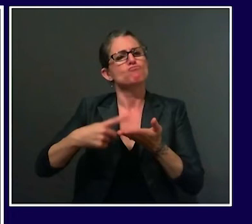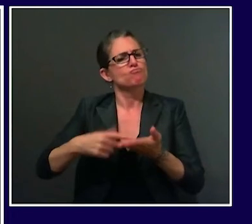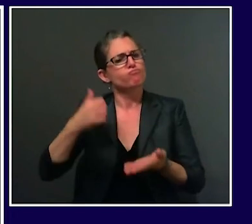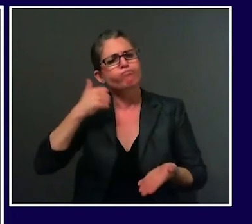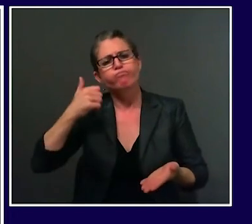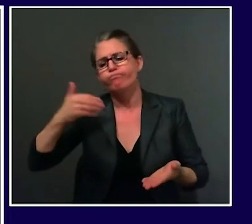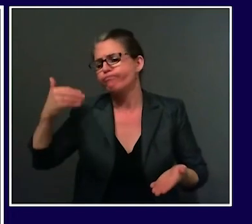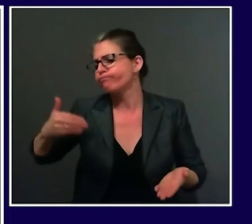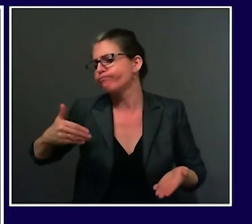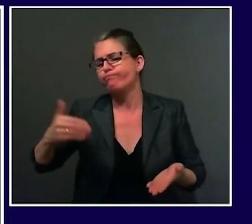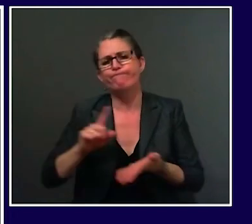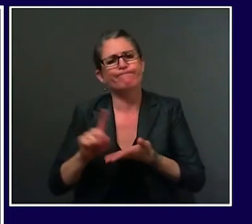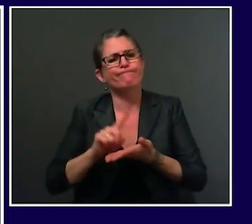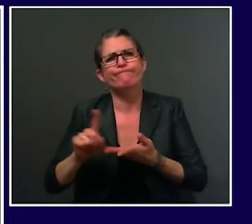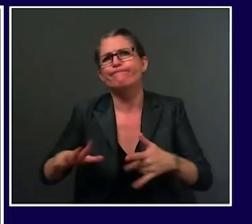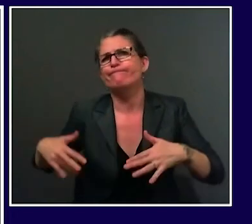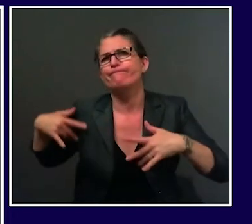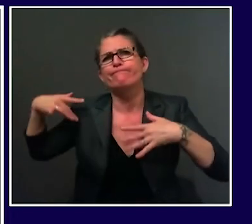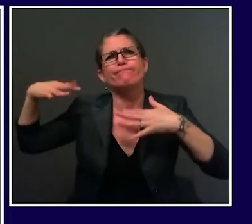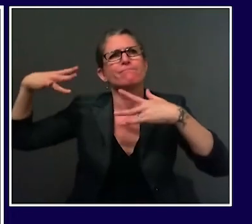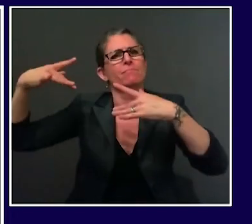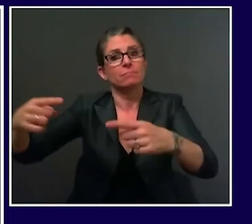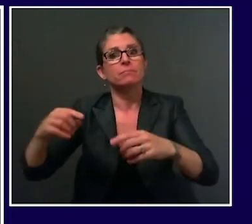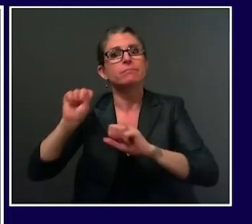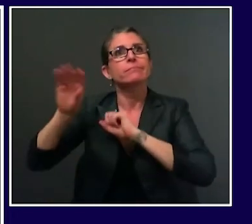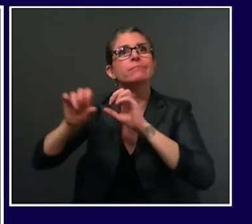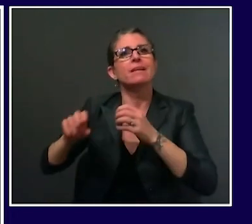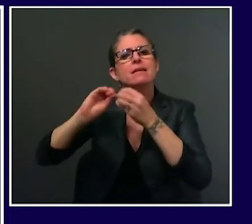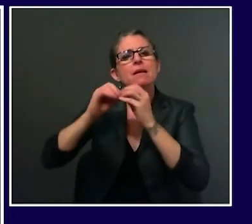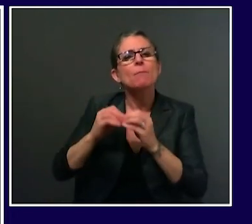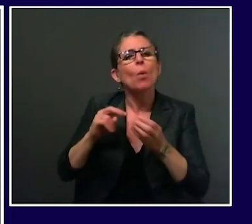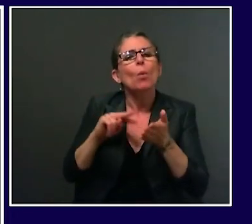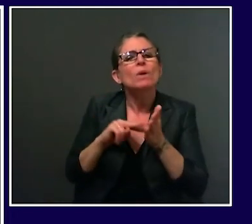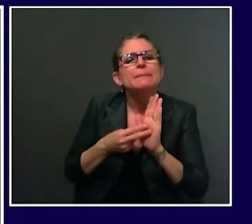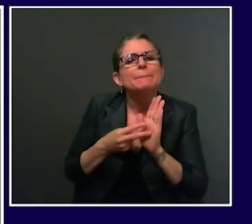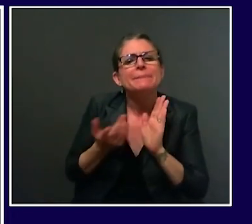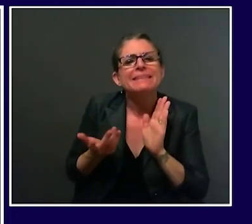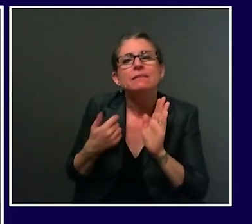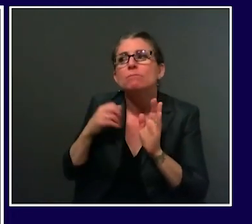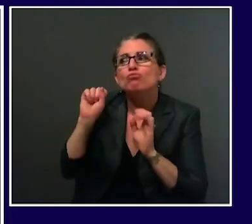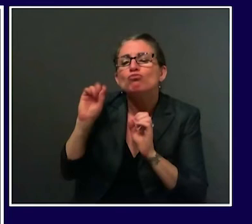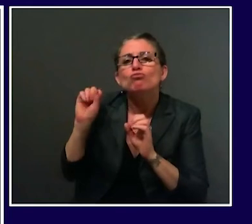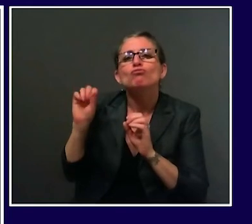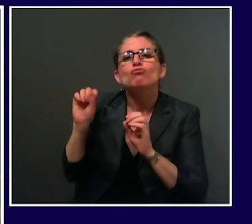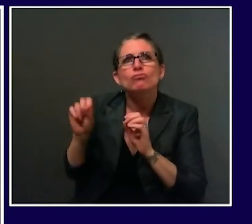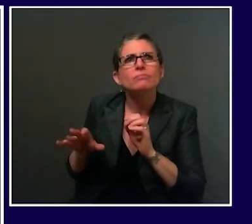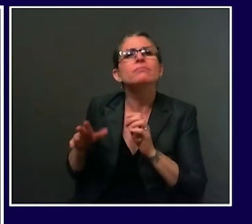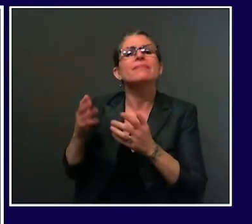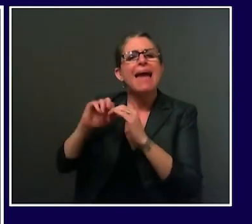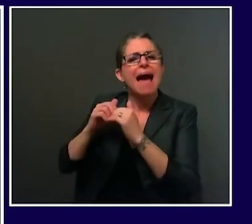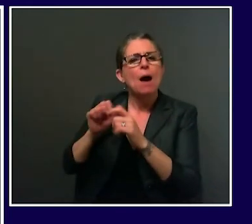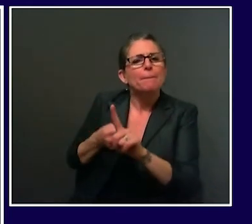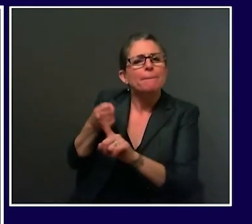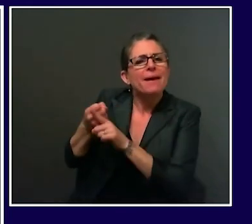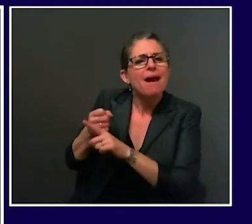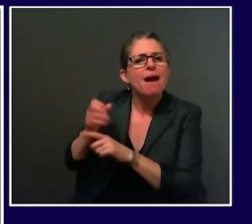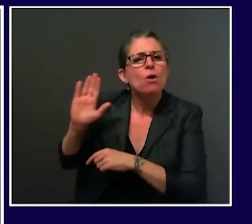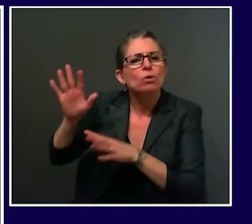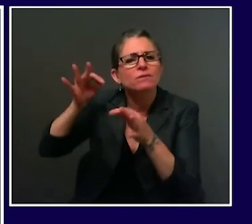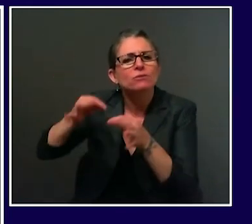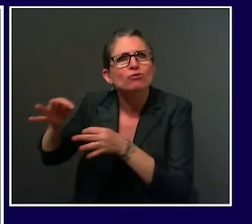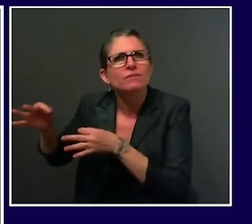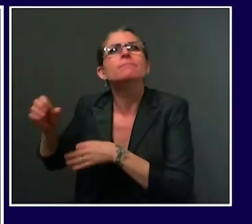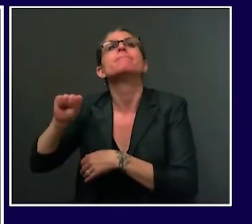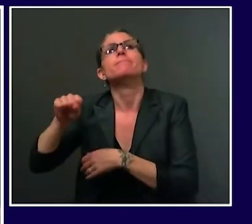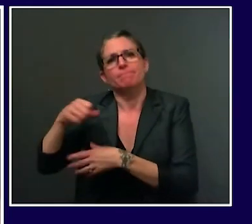emerging data and what the potential policy prescriptions coming out of those data should be. As it relates to this particular executive